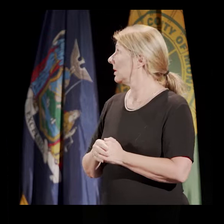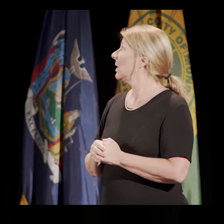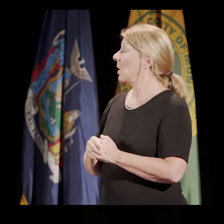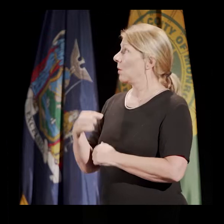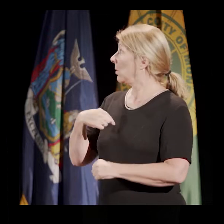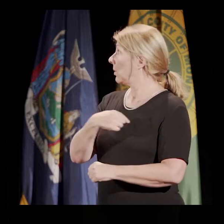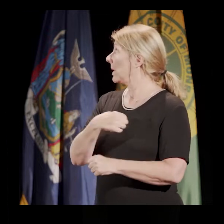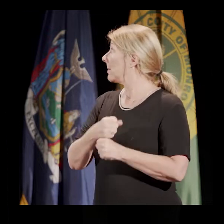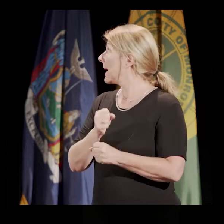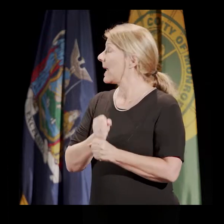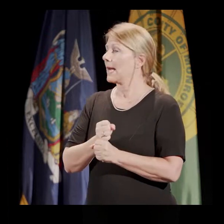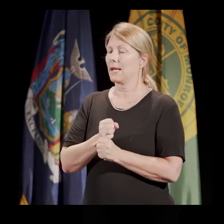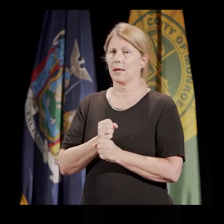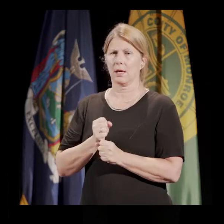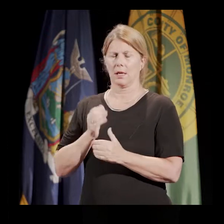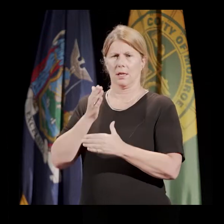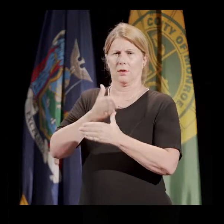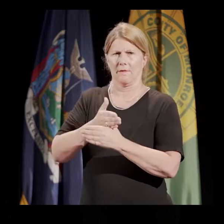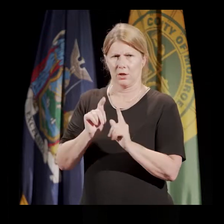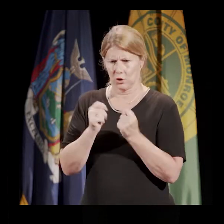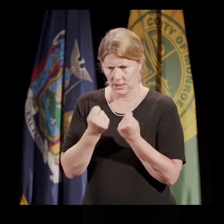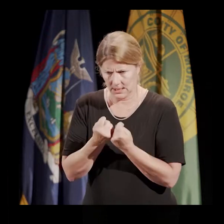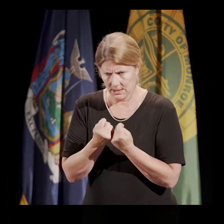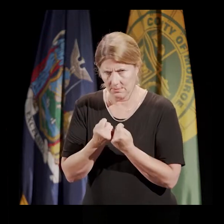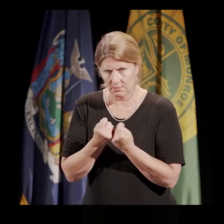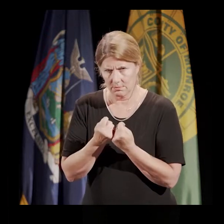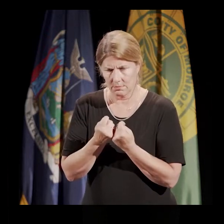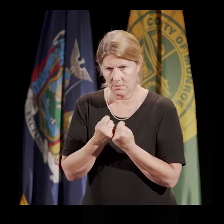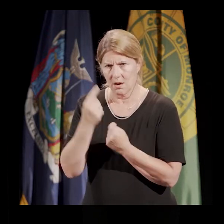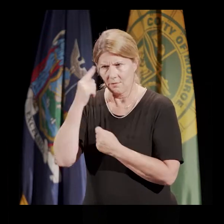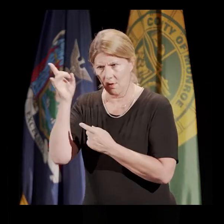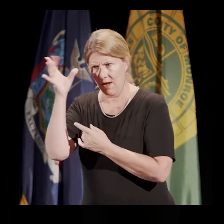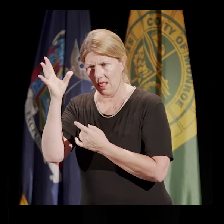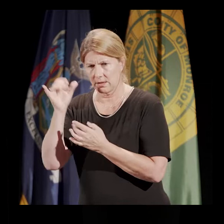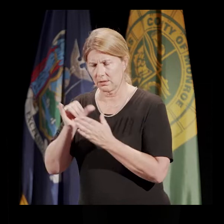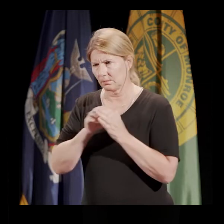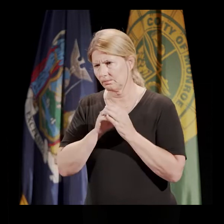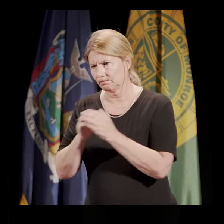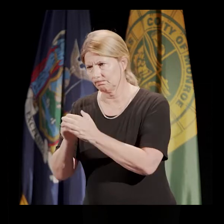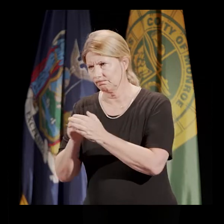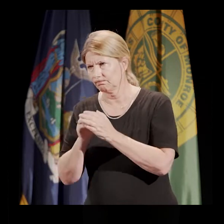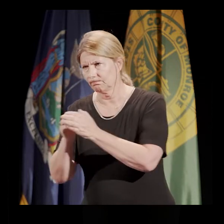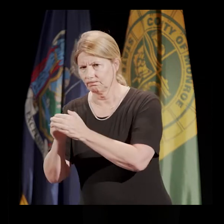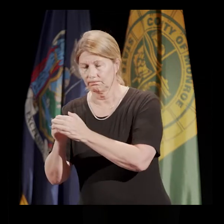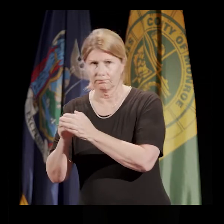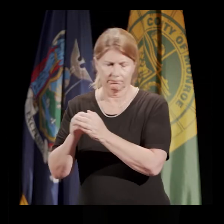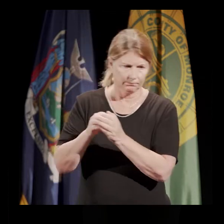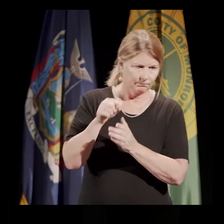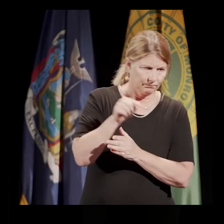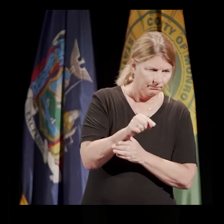team to interrupt the cycles of violence and added a new reentry coordinator position to help residents navigate the transition